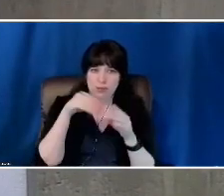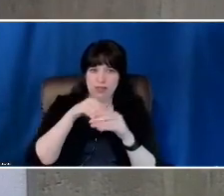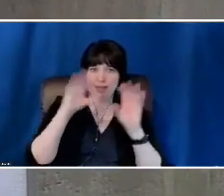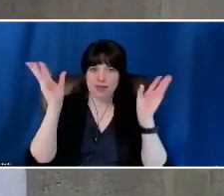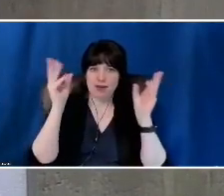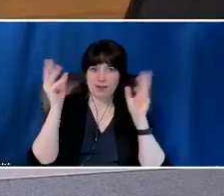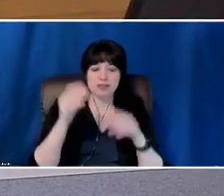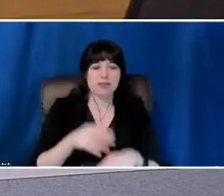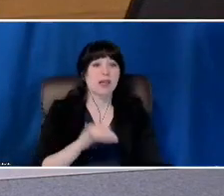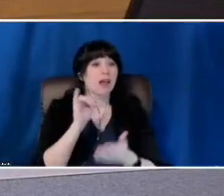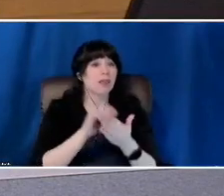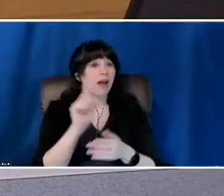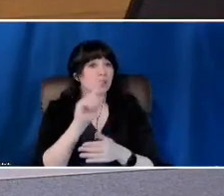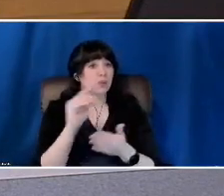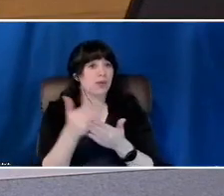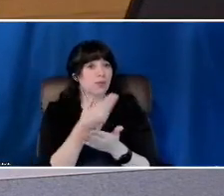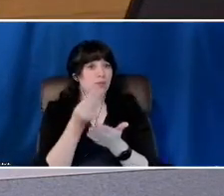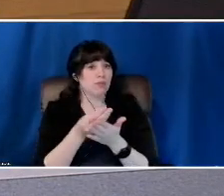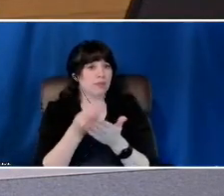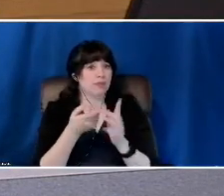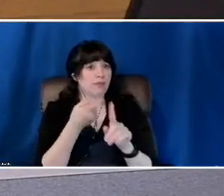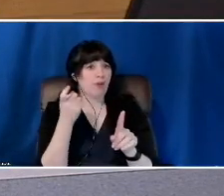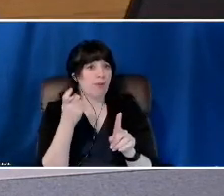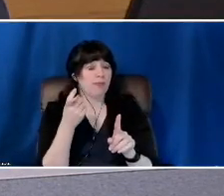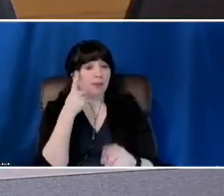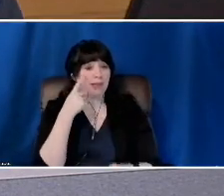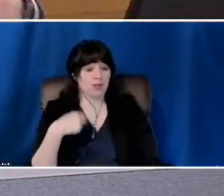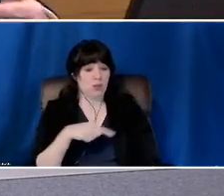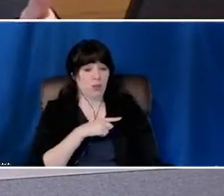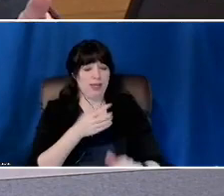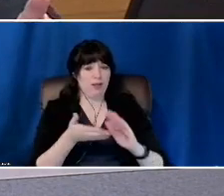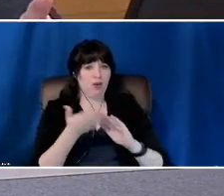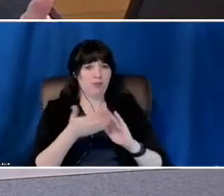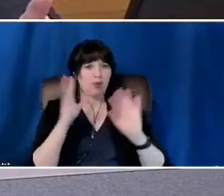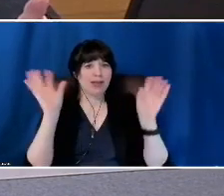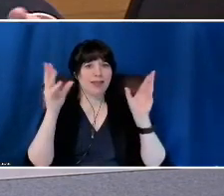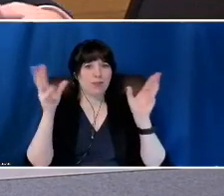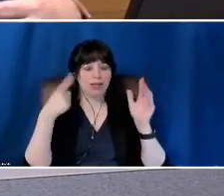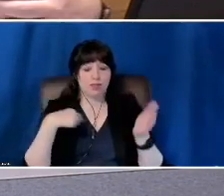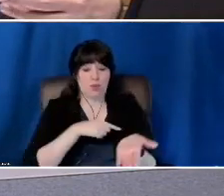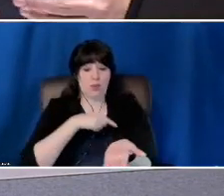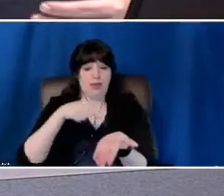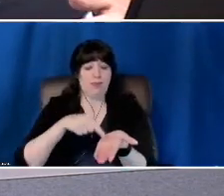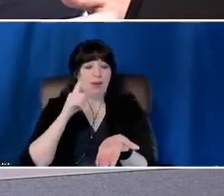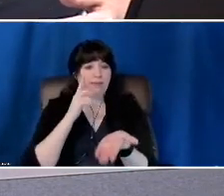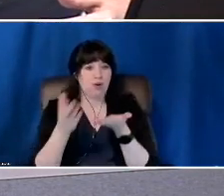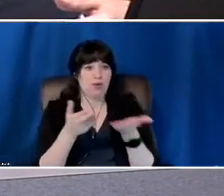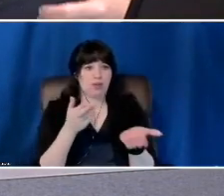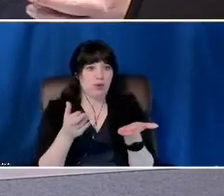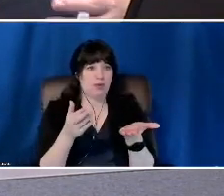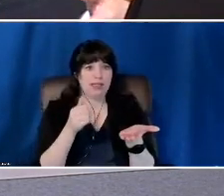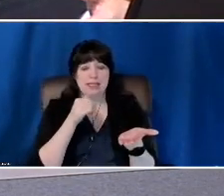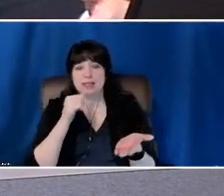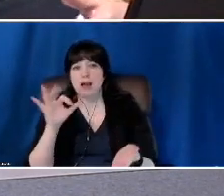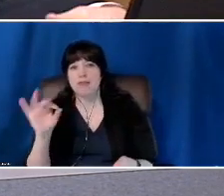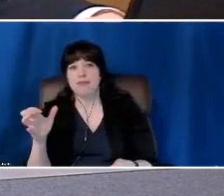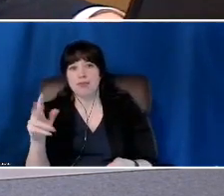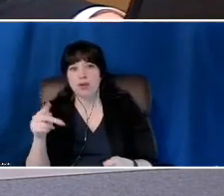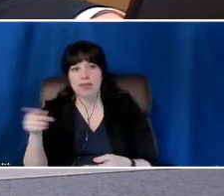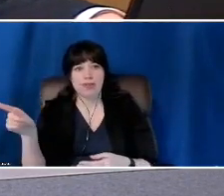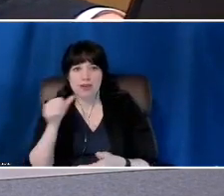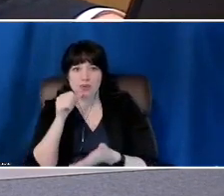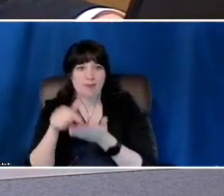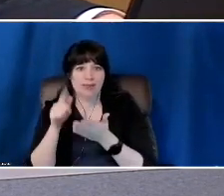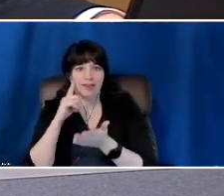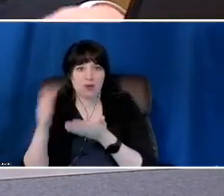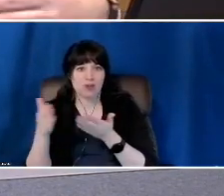that's where the new revenue is coming from, because we are operating the ambulance. We bill for the service as opposed to Falk running the ambulance and billing for the service. Because it's